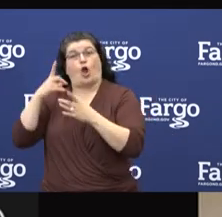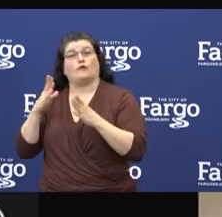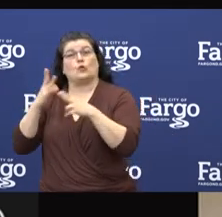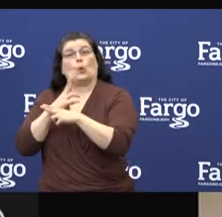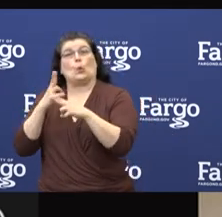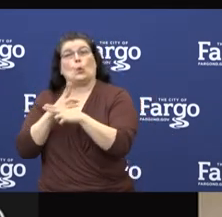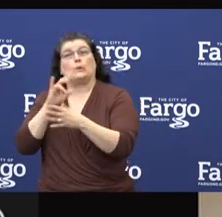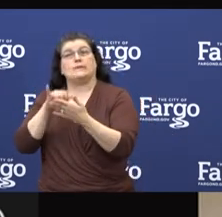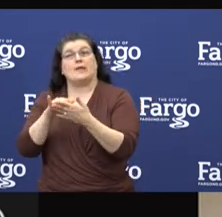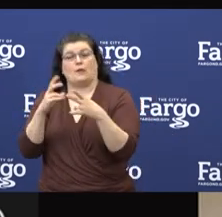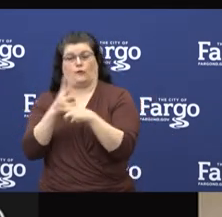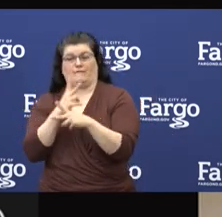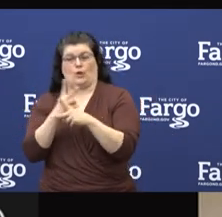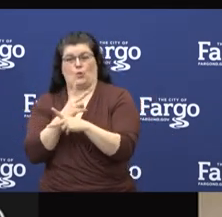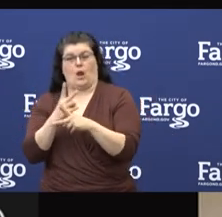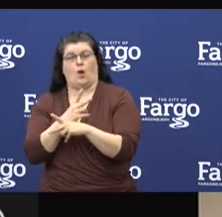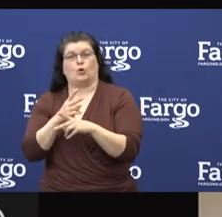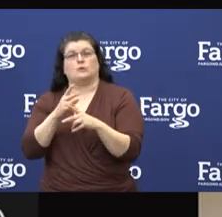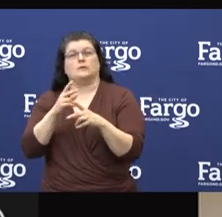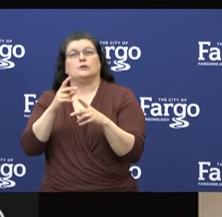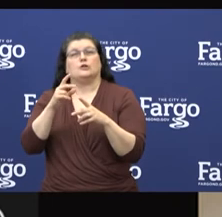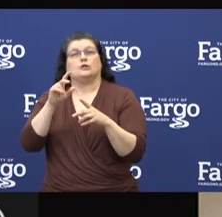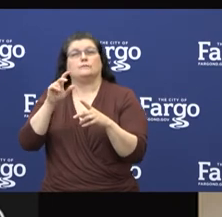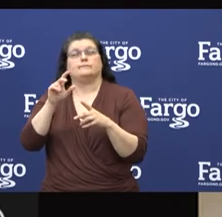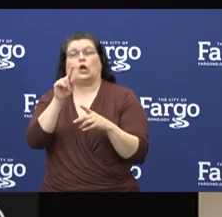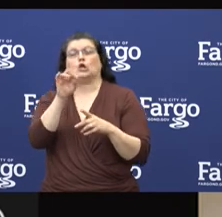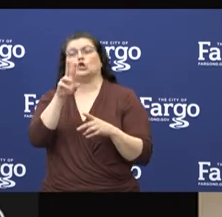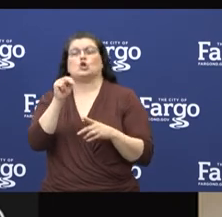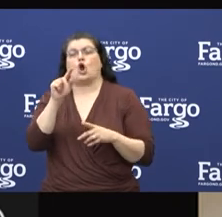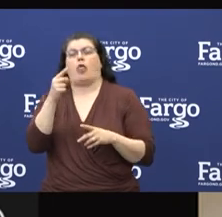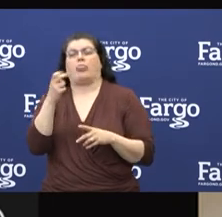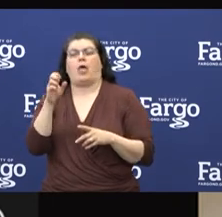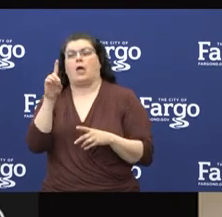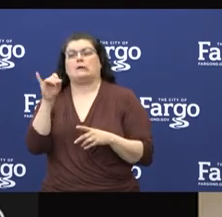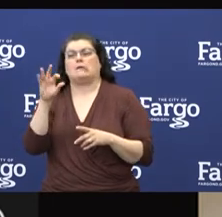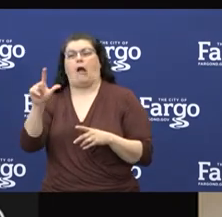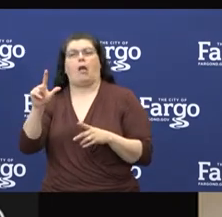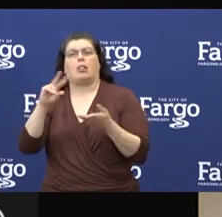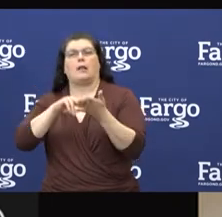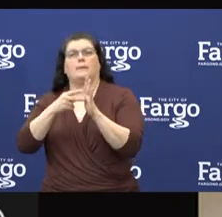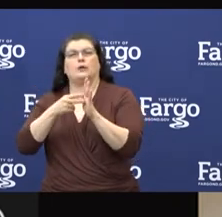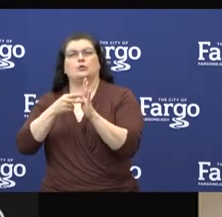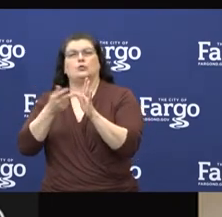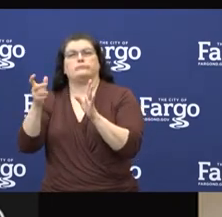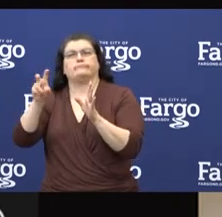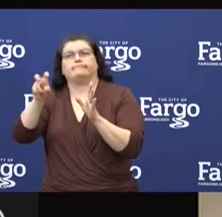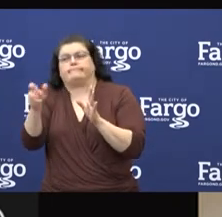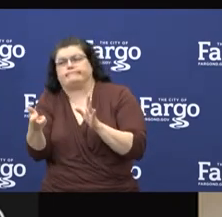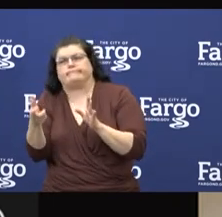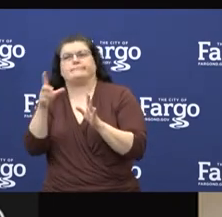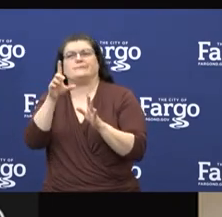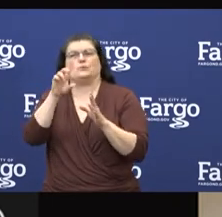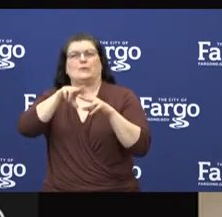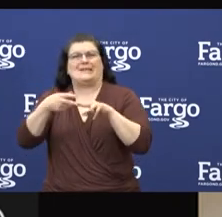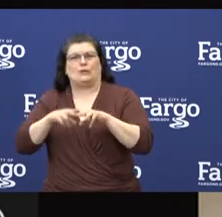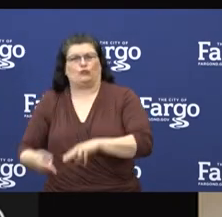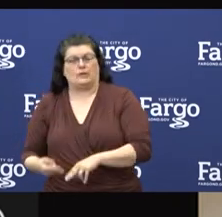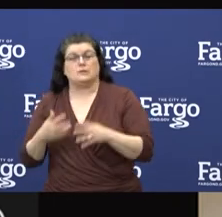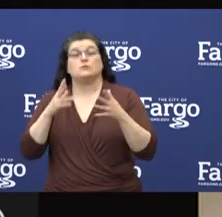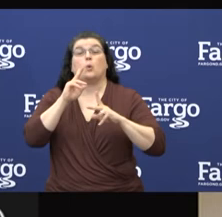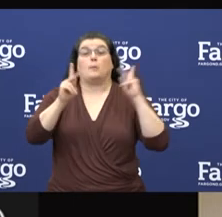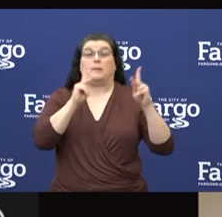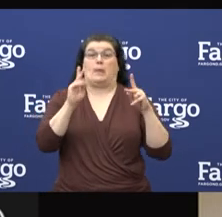dial in order to resume activities over time. Now for businesses, most essential and non-essential